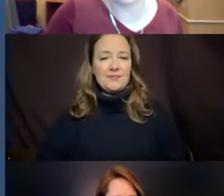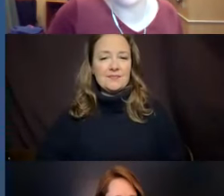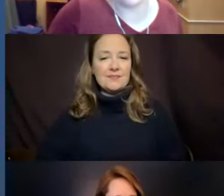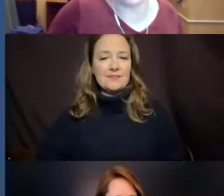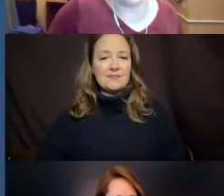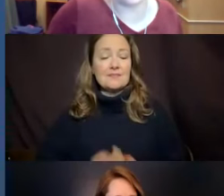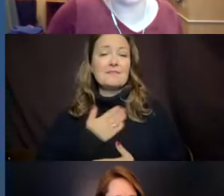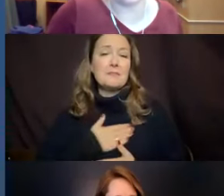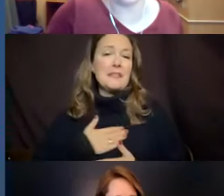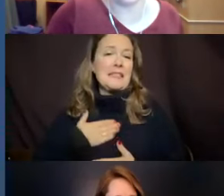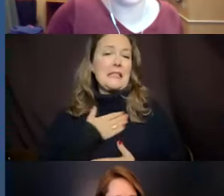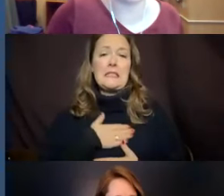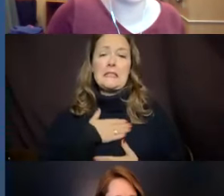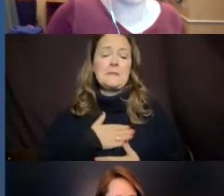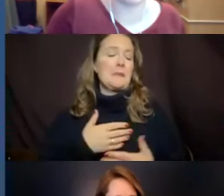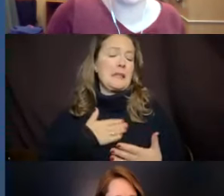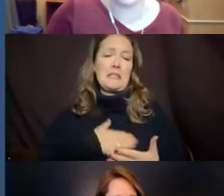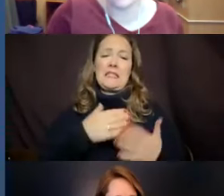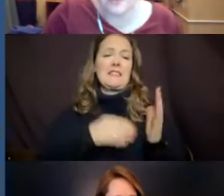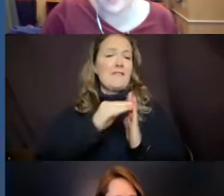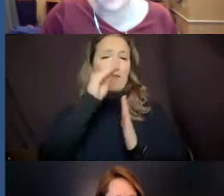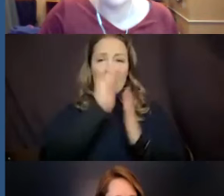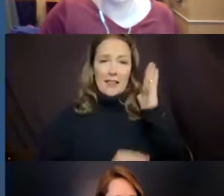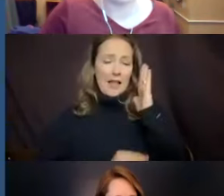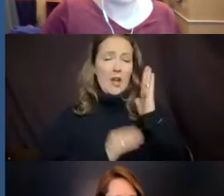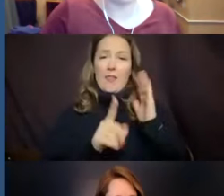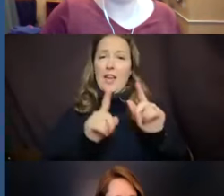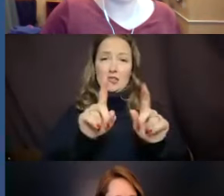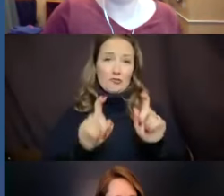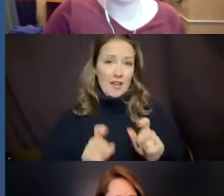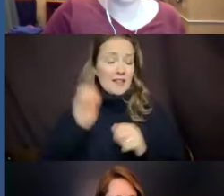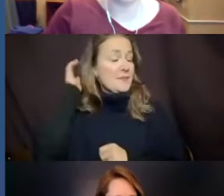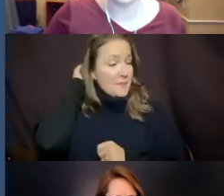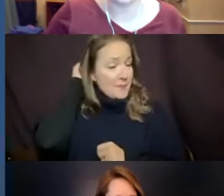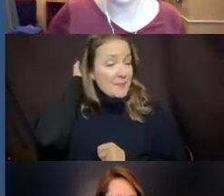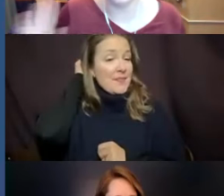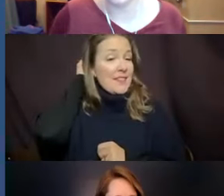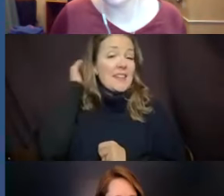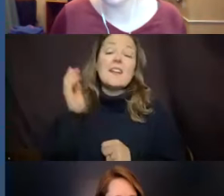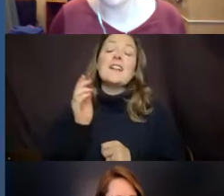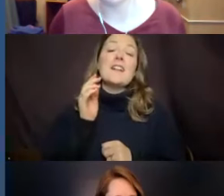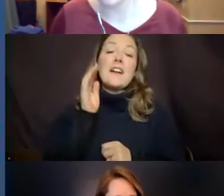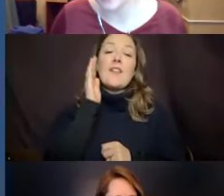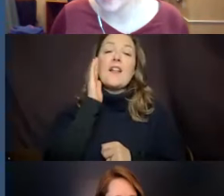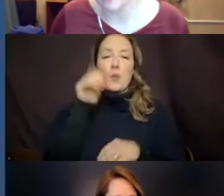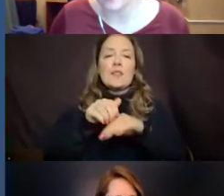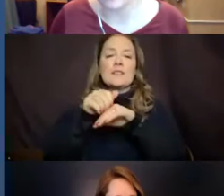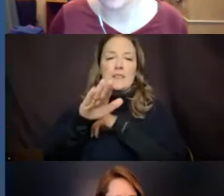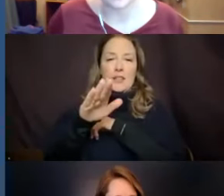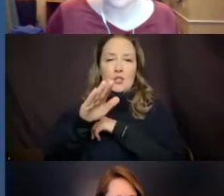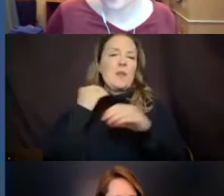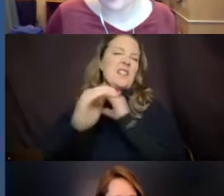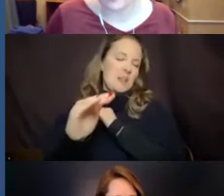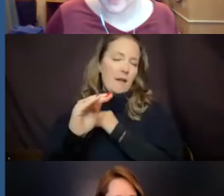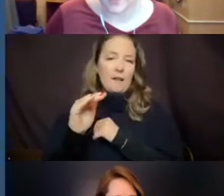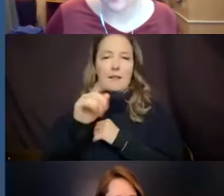Please feel free to fill out that post-webinar survey, and then you'll get a link. You'll get an email